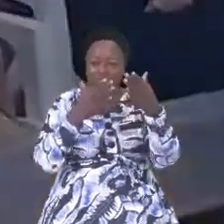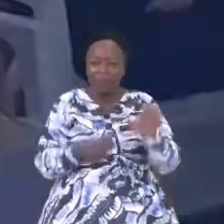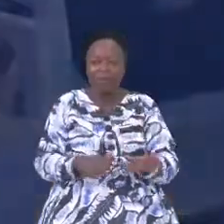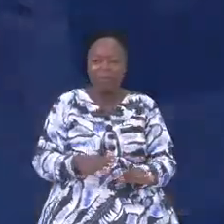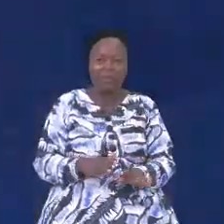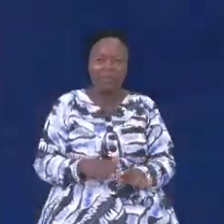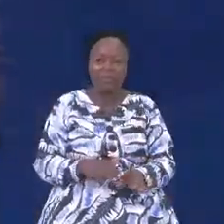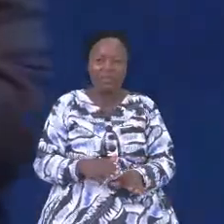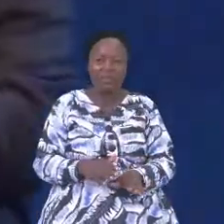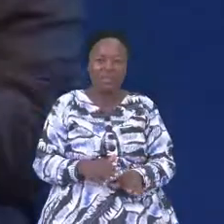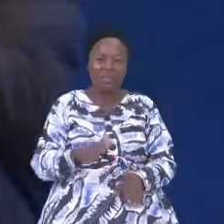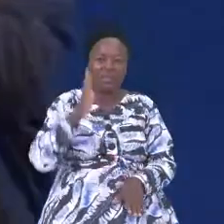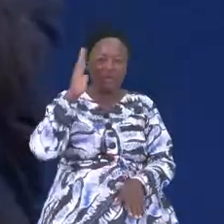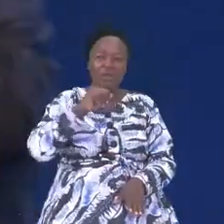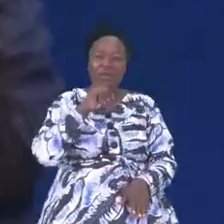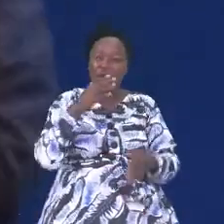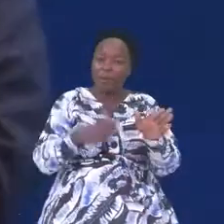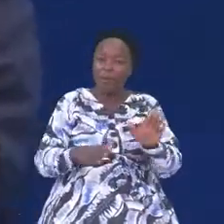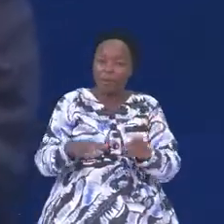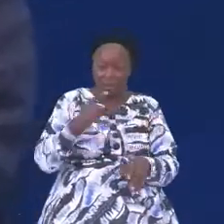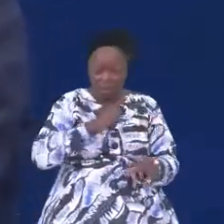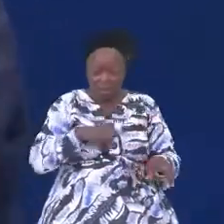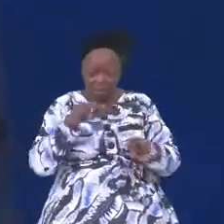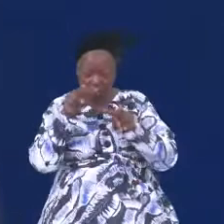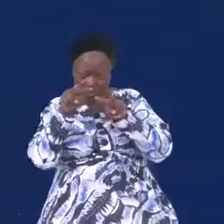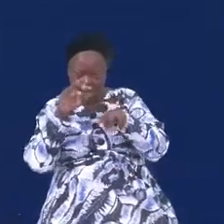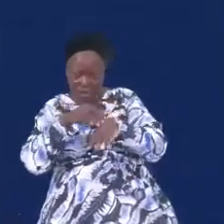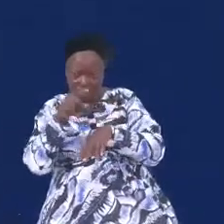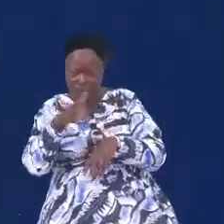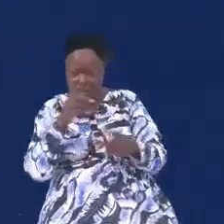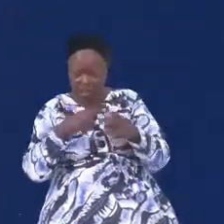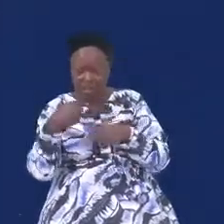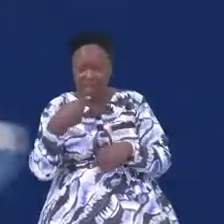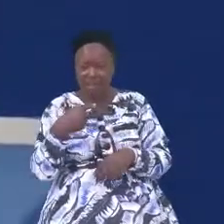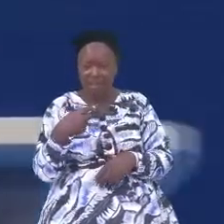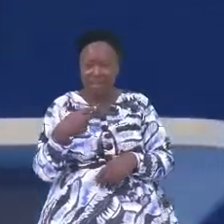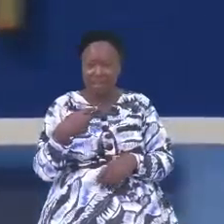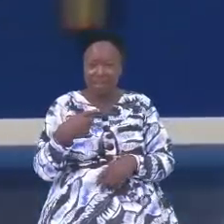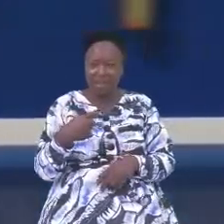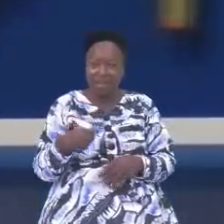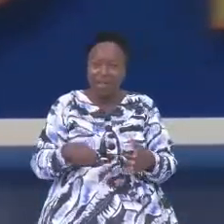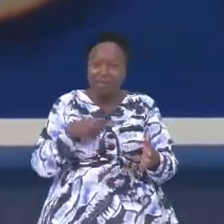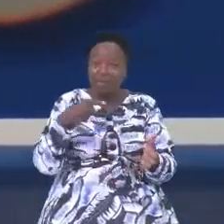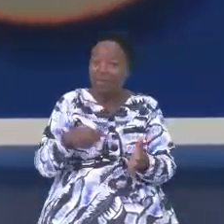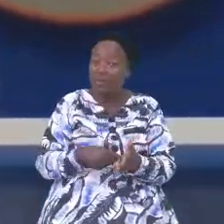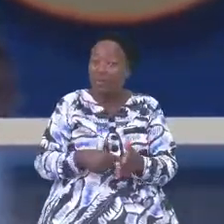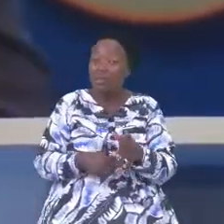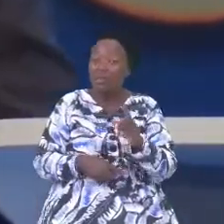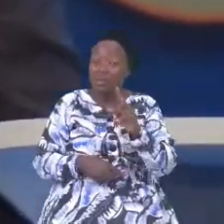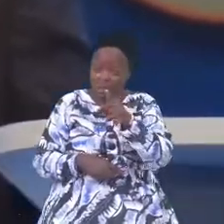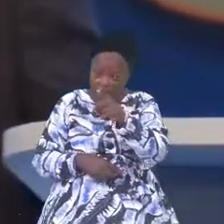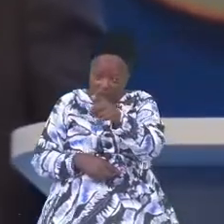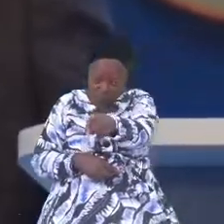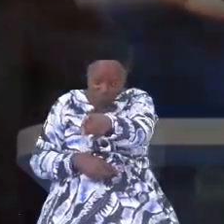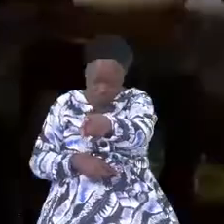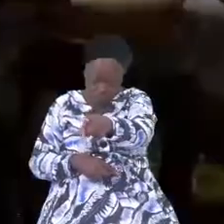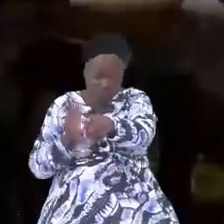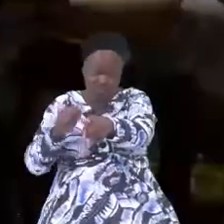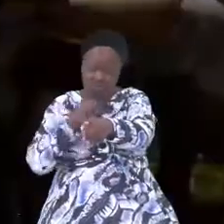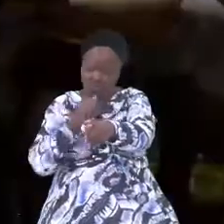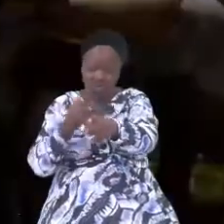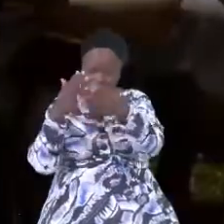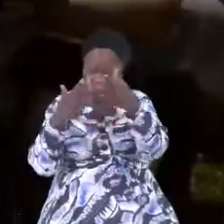should not perish. The Lord looked at you and he said, this one should not